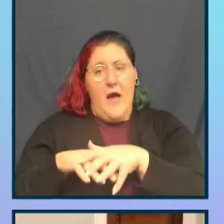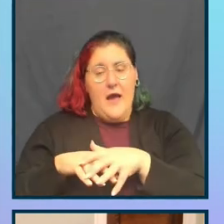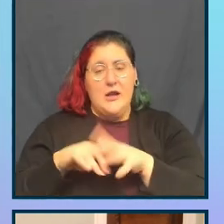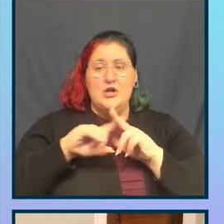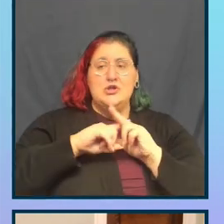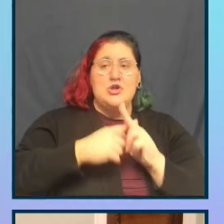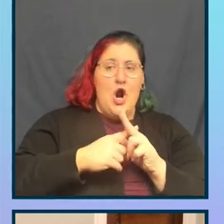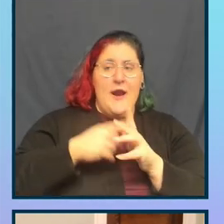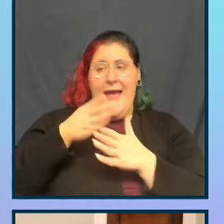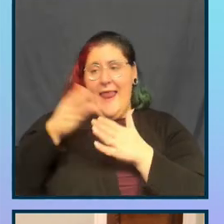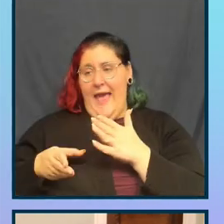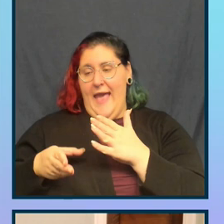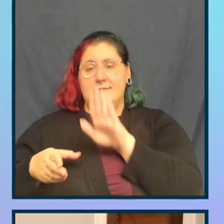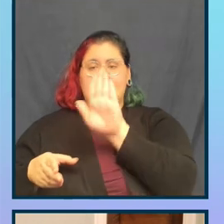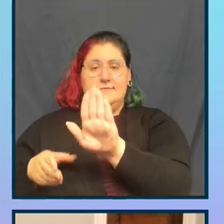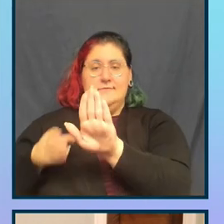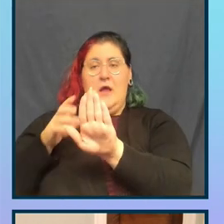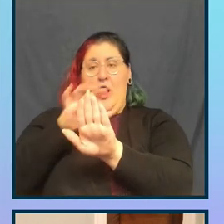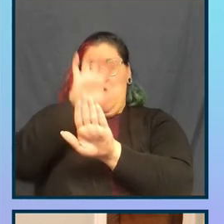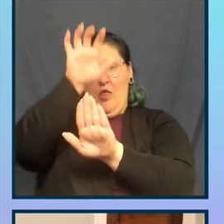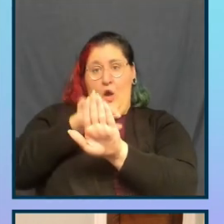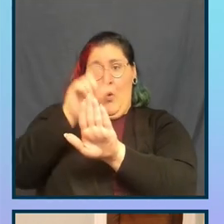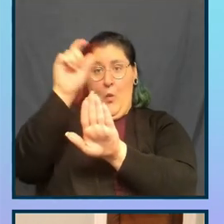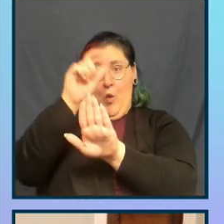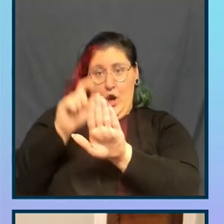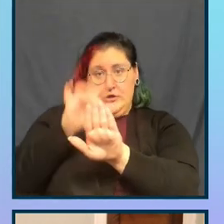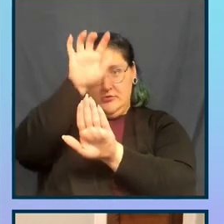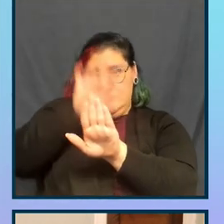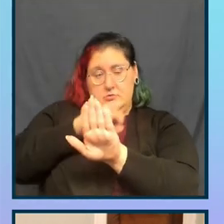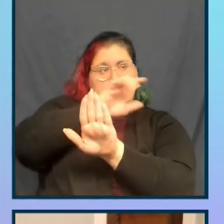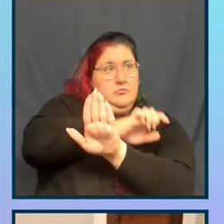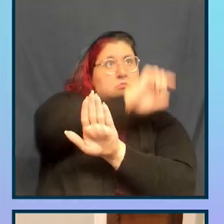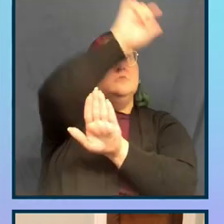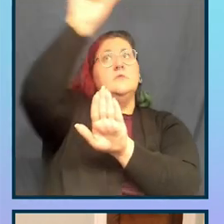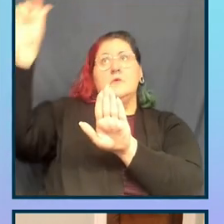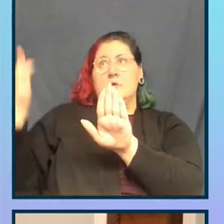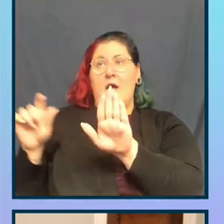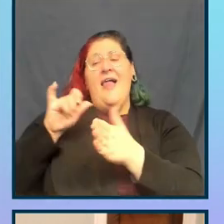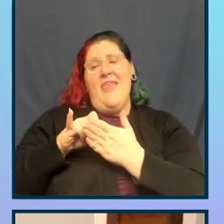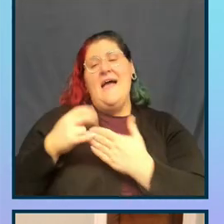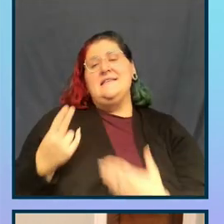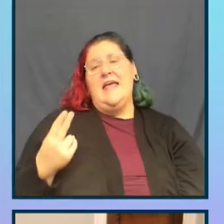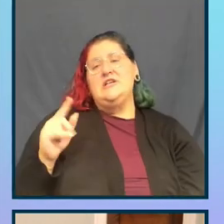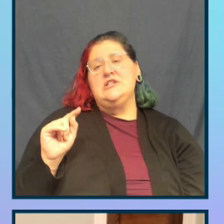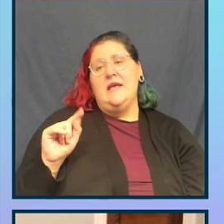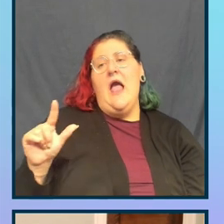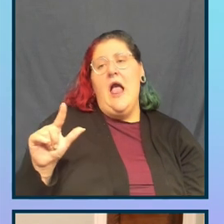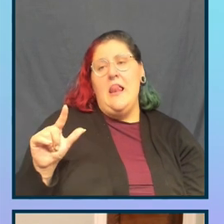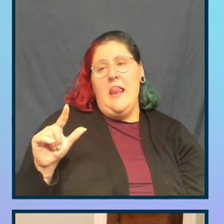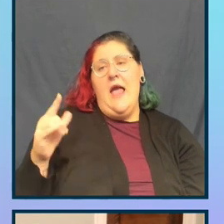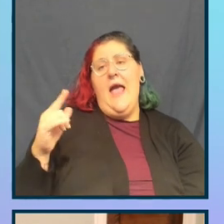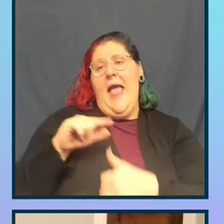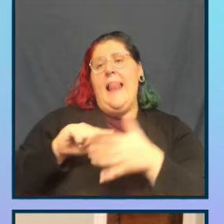tag wrapped around the text is an H1 HTML element. So this is the difference when we talk